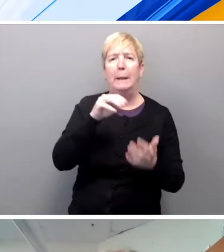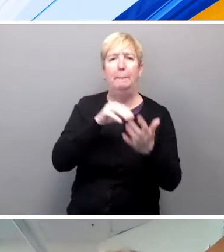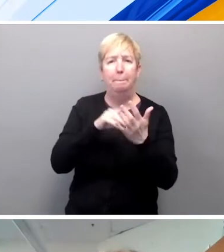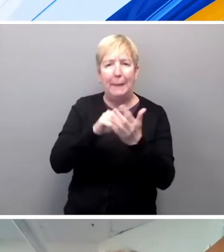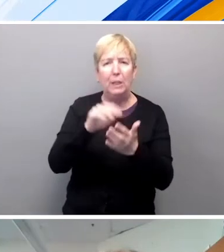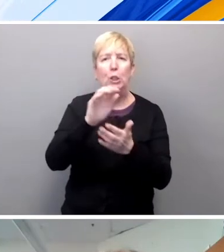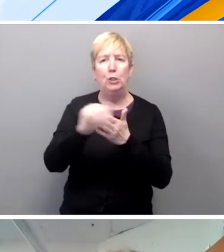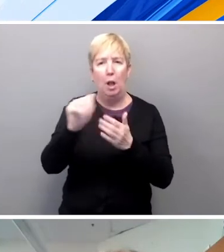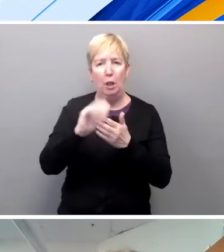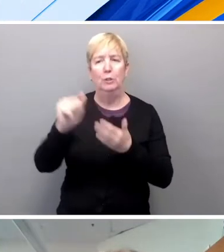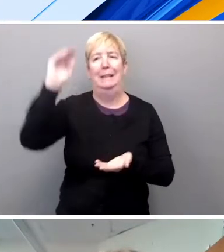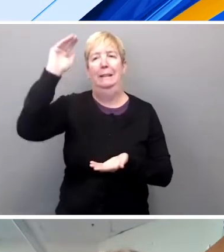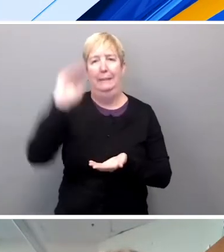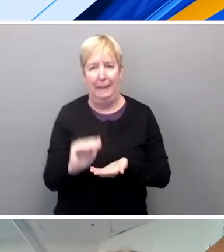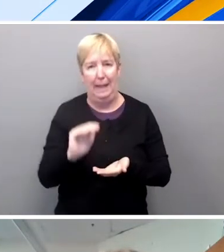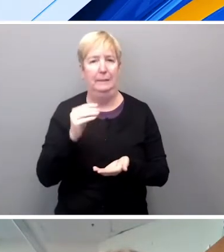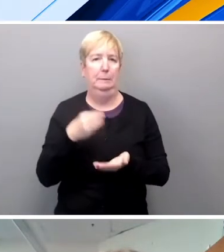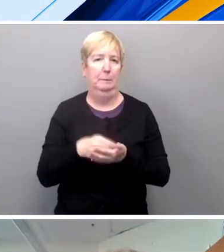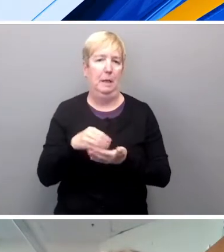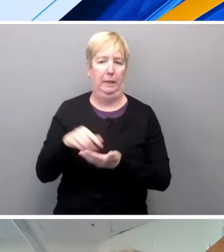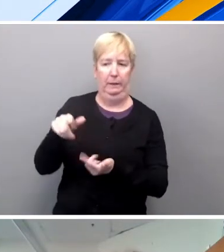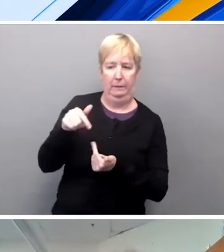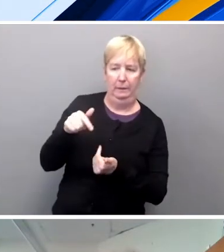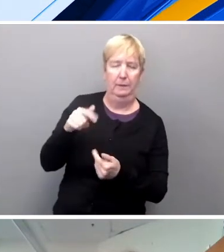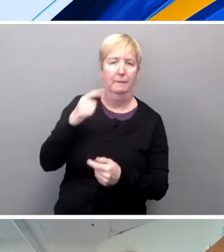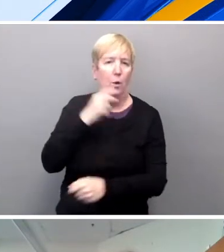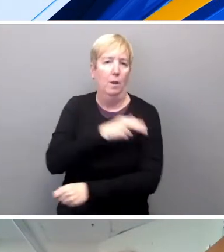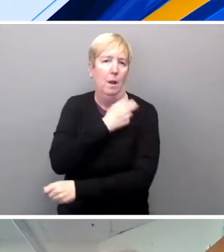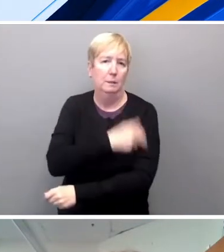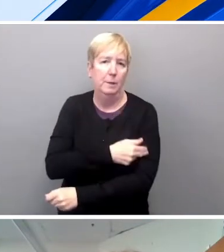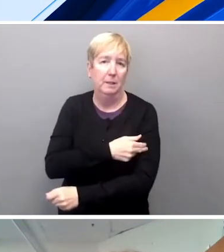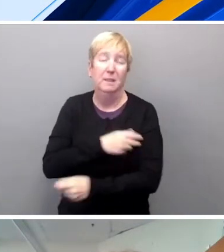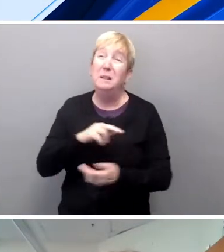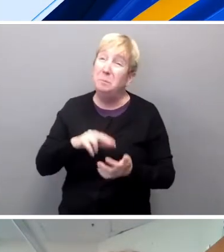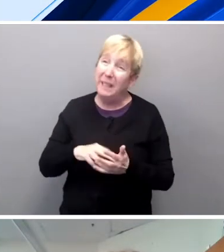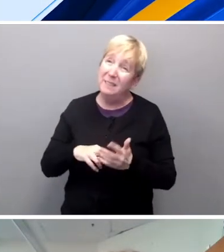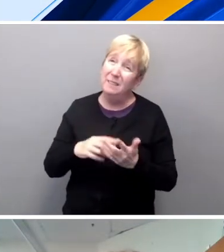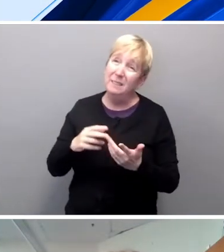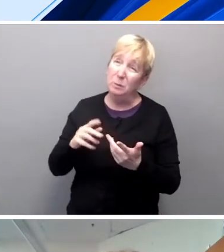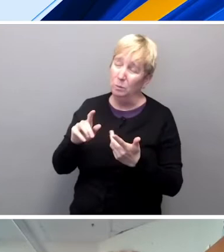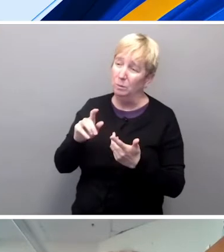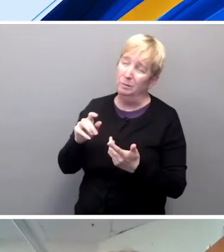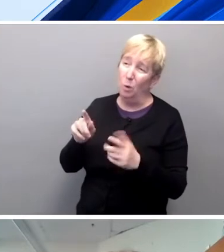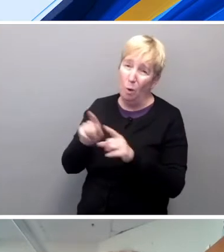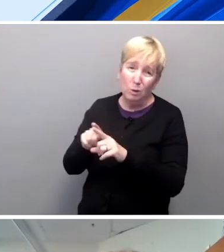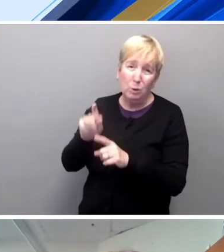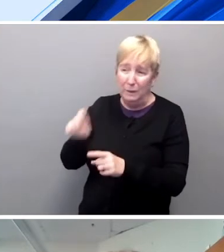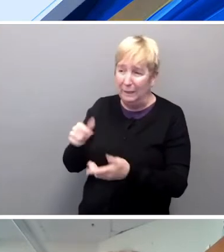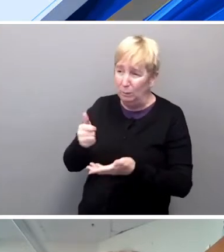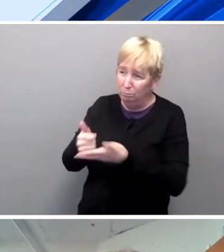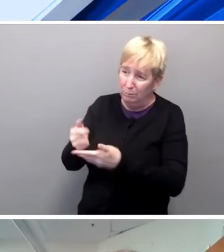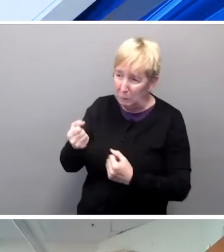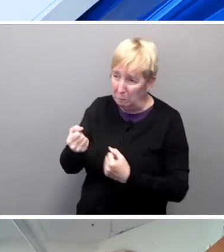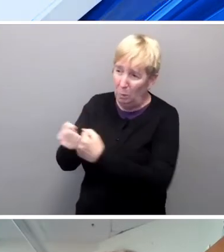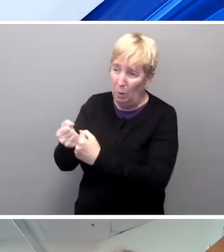so we're trying to help them maintain their economy and put the decision-making into their own hands.